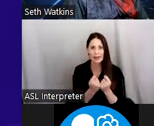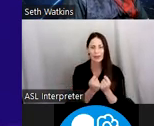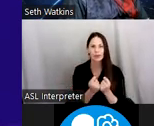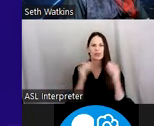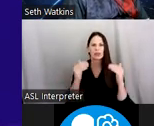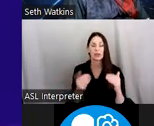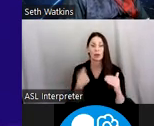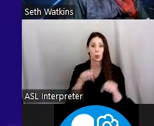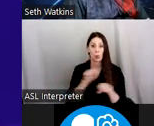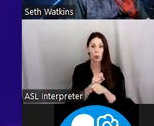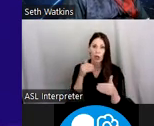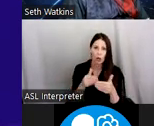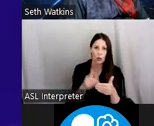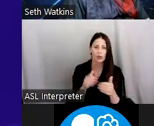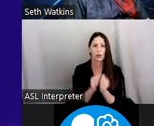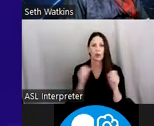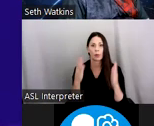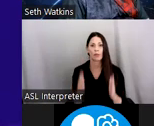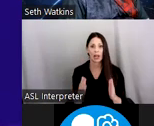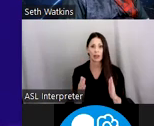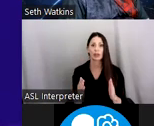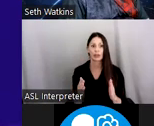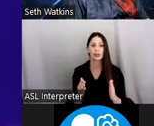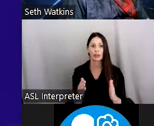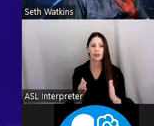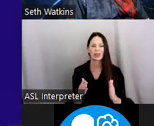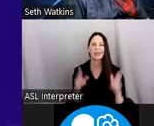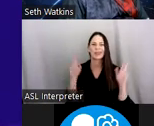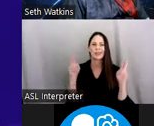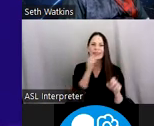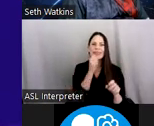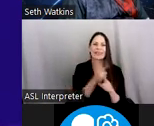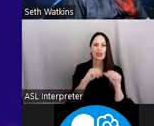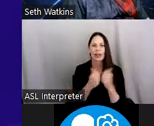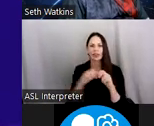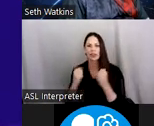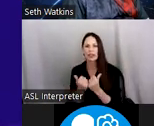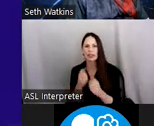with providers and sister agencies to make sure those are